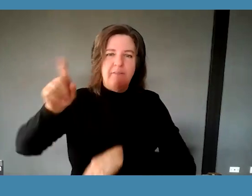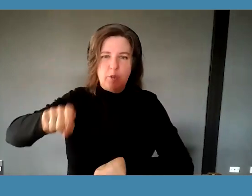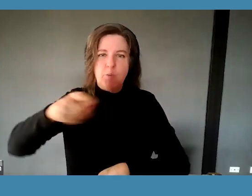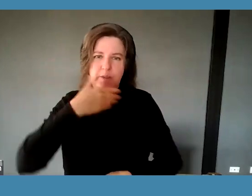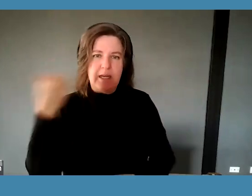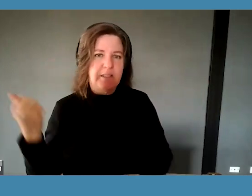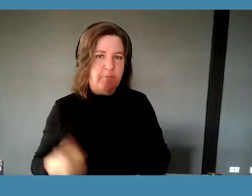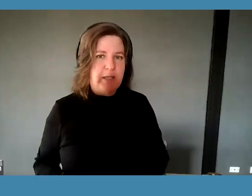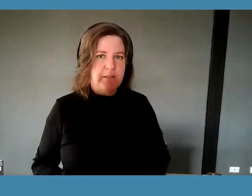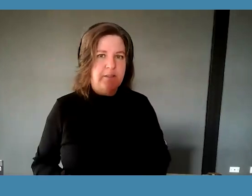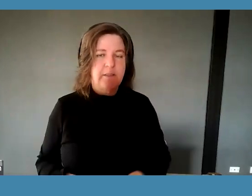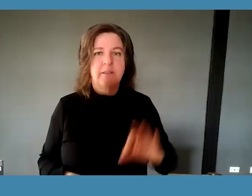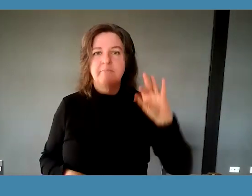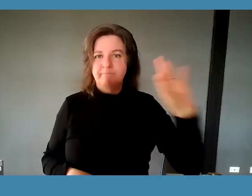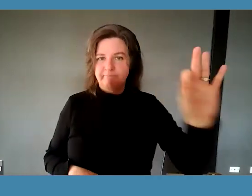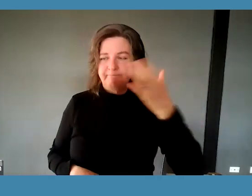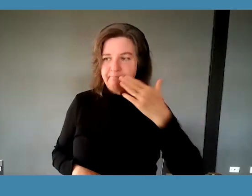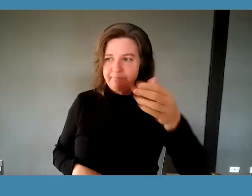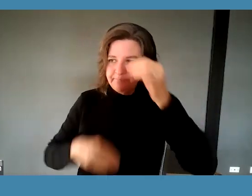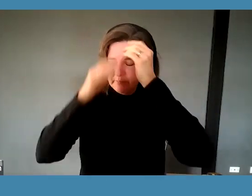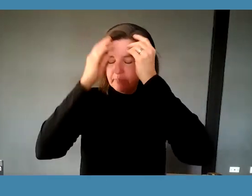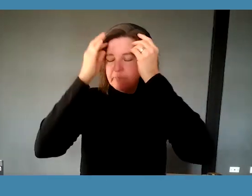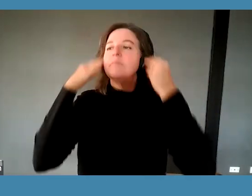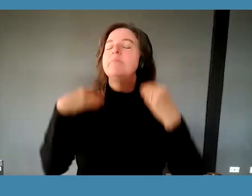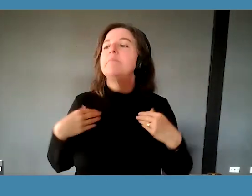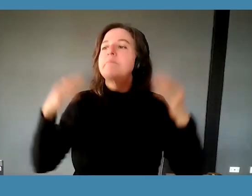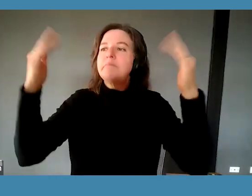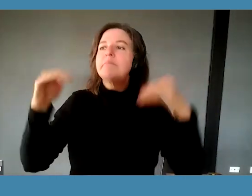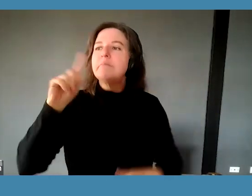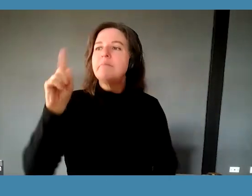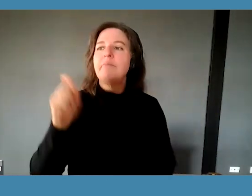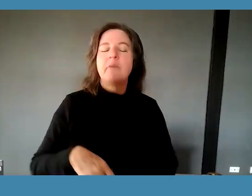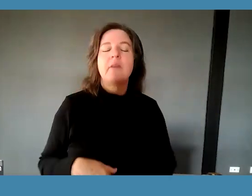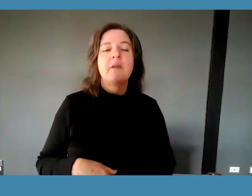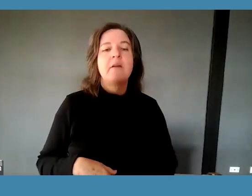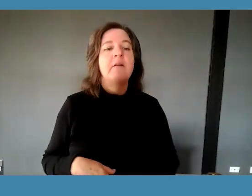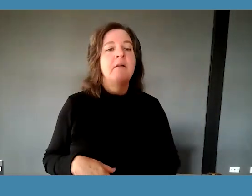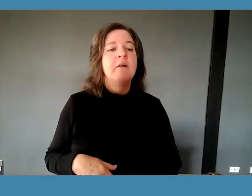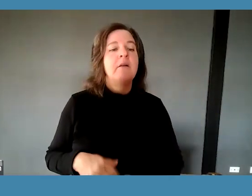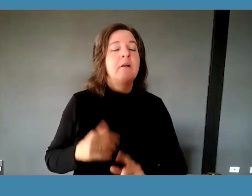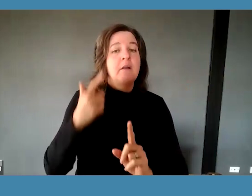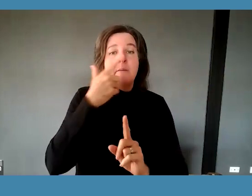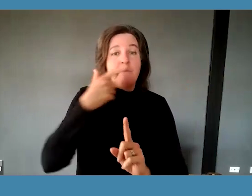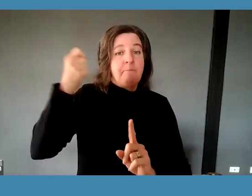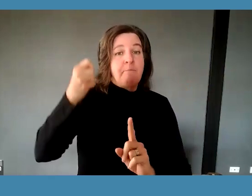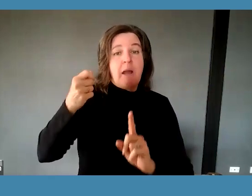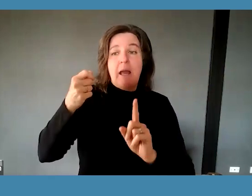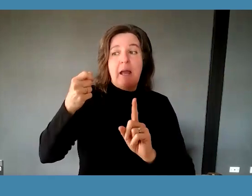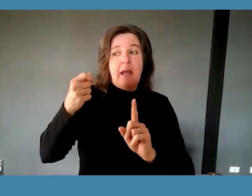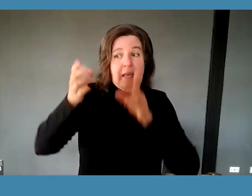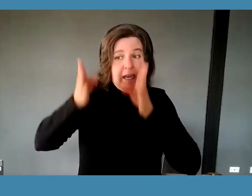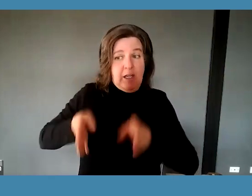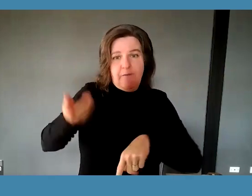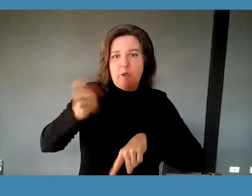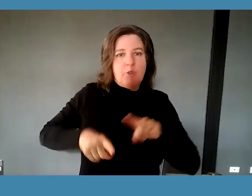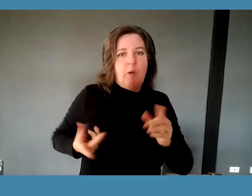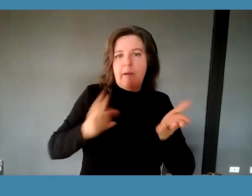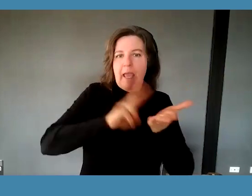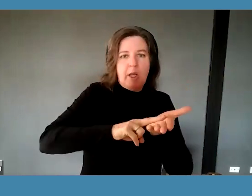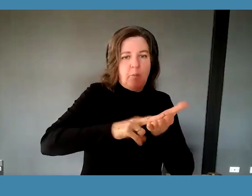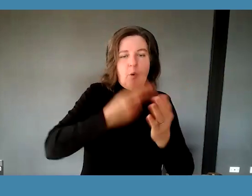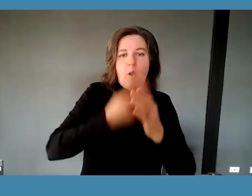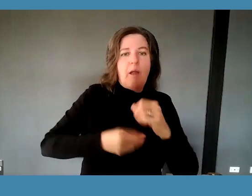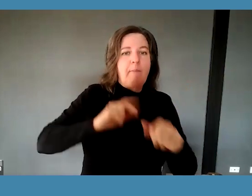Thank you. The next question is, since an individual cannot be enrolled in both the long-term care and iBudget